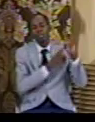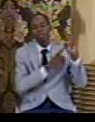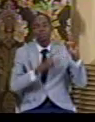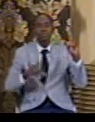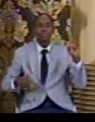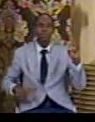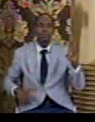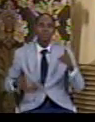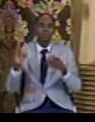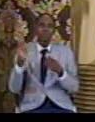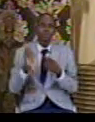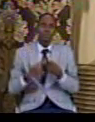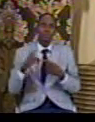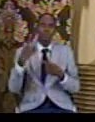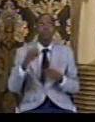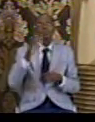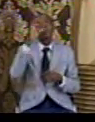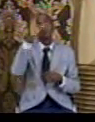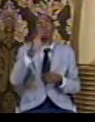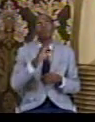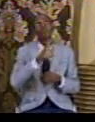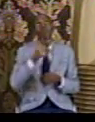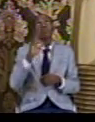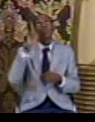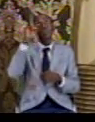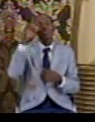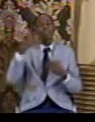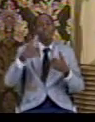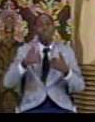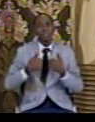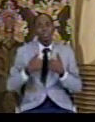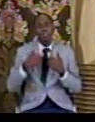Lord, to the cross where thou hast